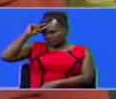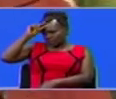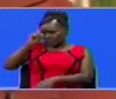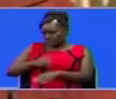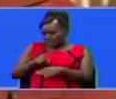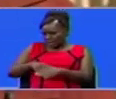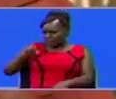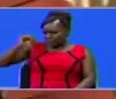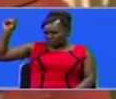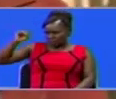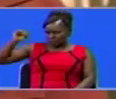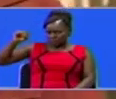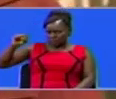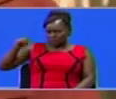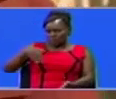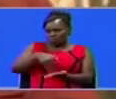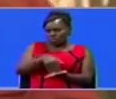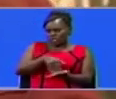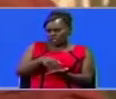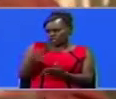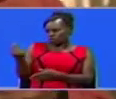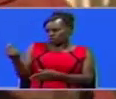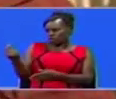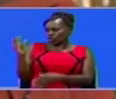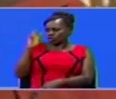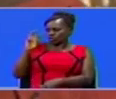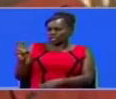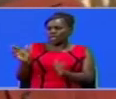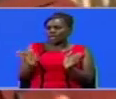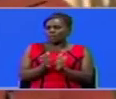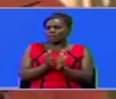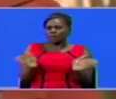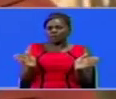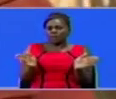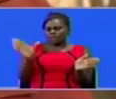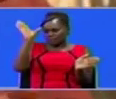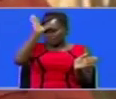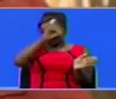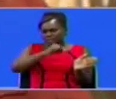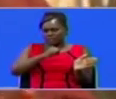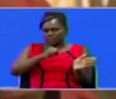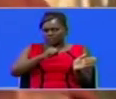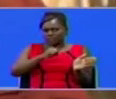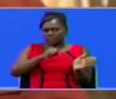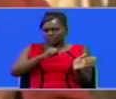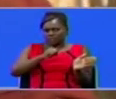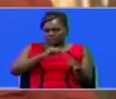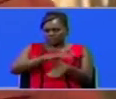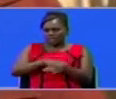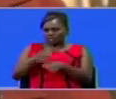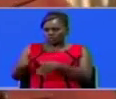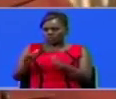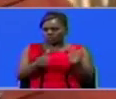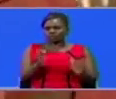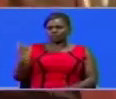mwaka wa siasa inaregesa kamba yake kuona kwamba wananchi wamekosa kupewa nafasi ya